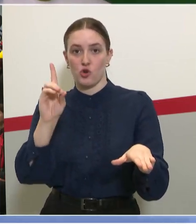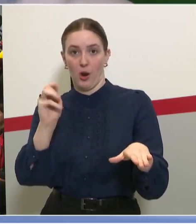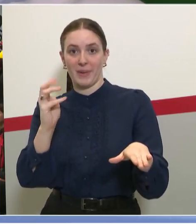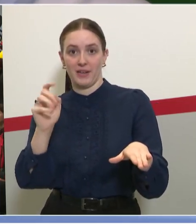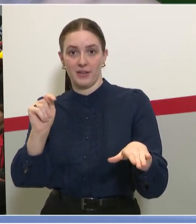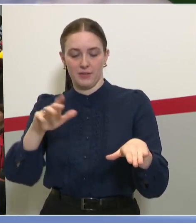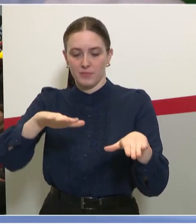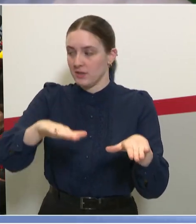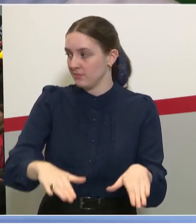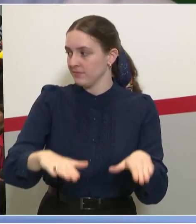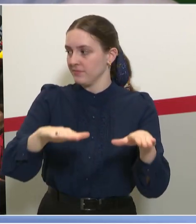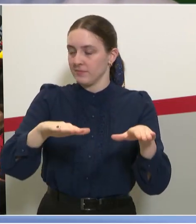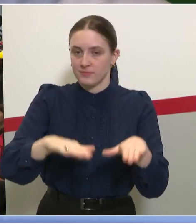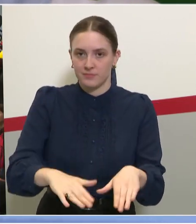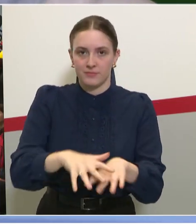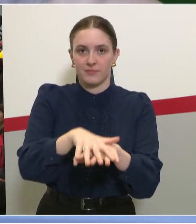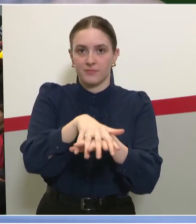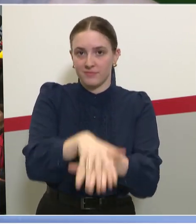click.